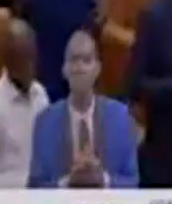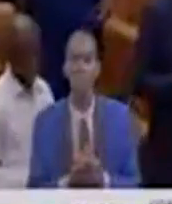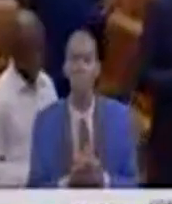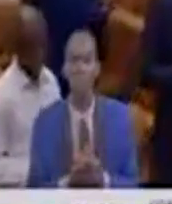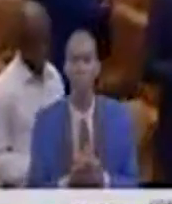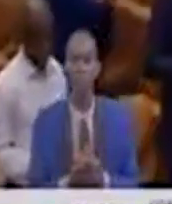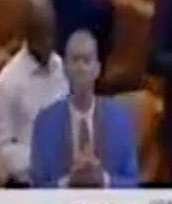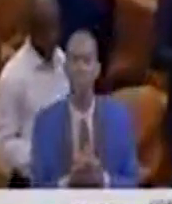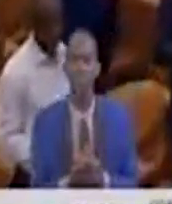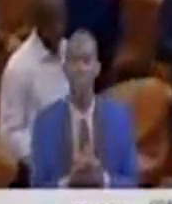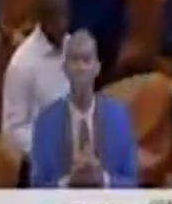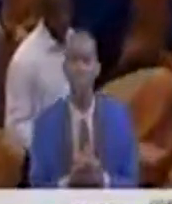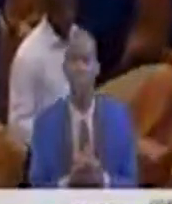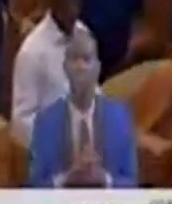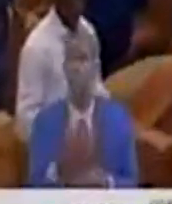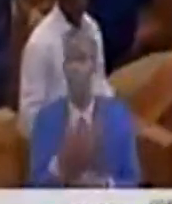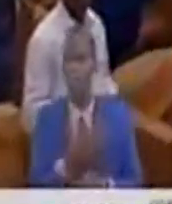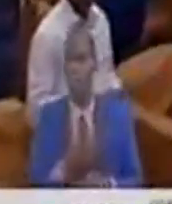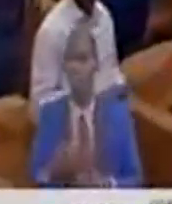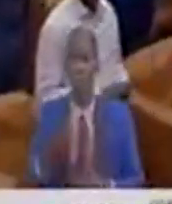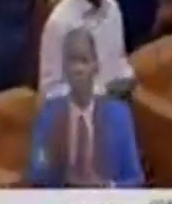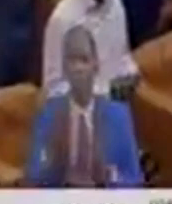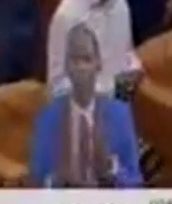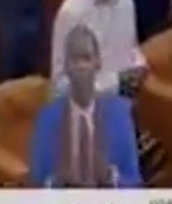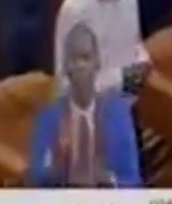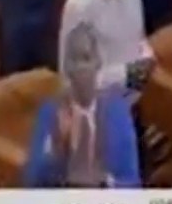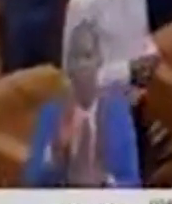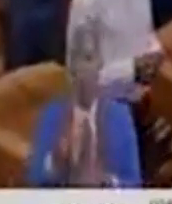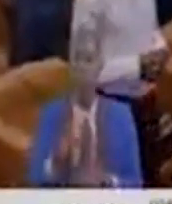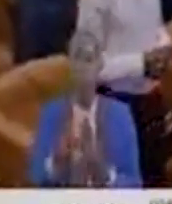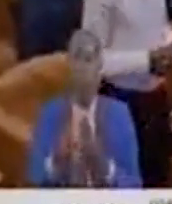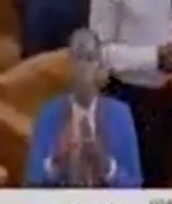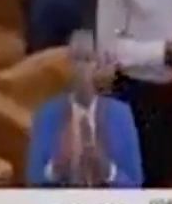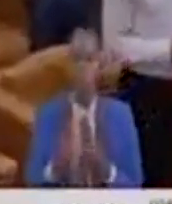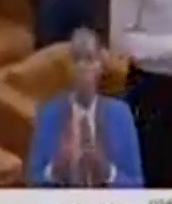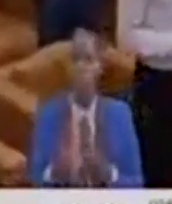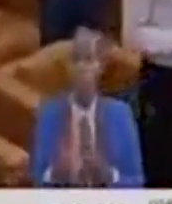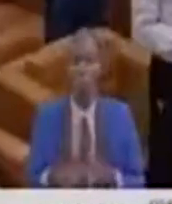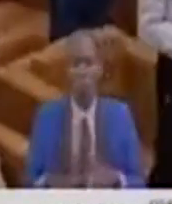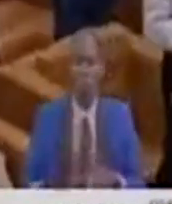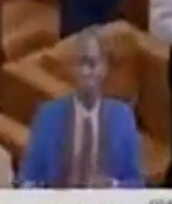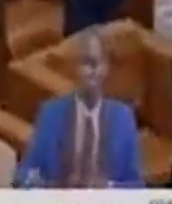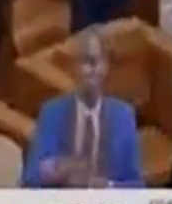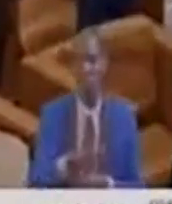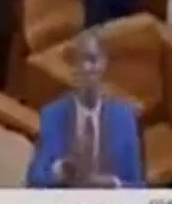And if your local pastor is watching over you, accept.